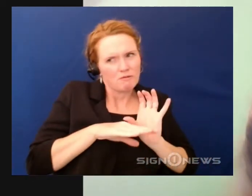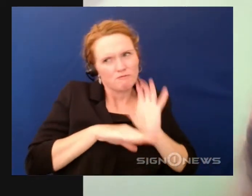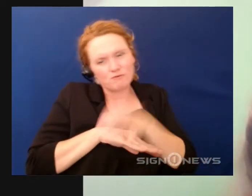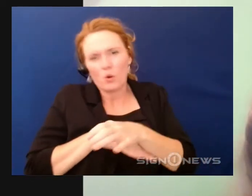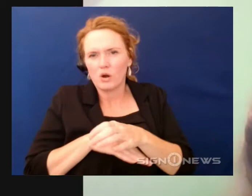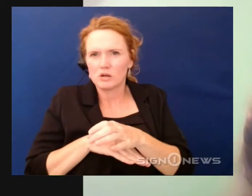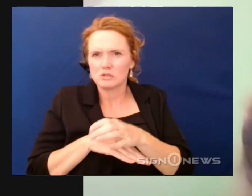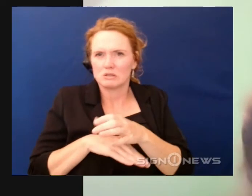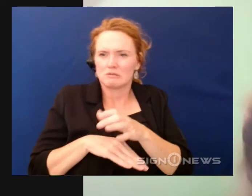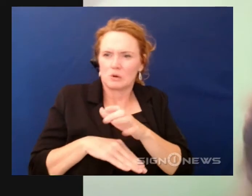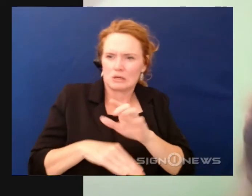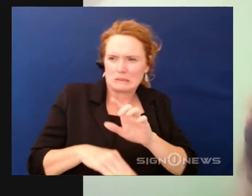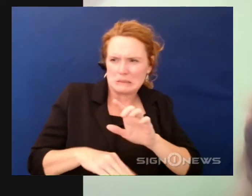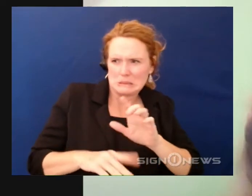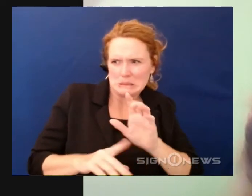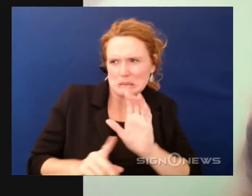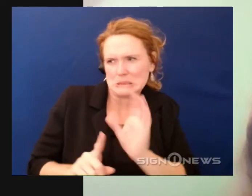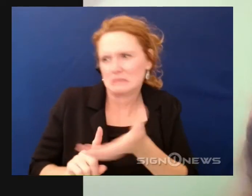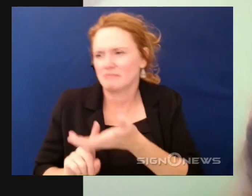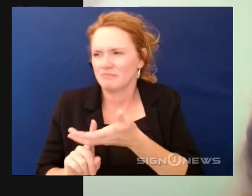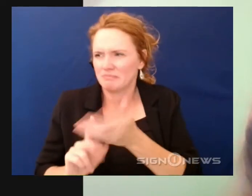It's coercive.